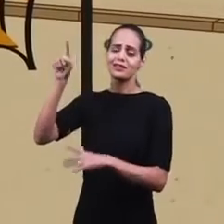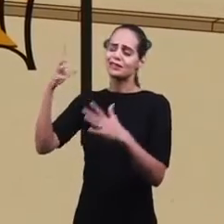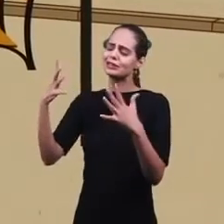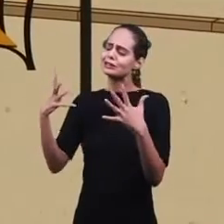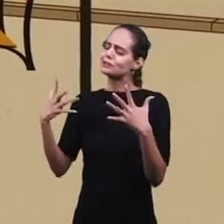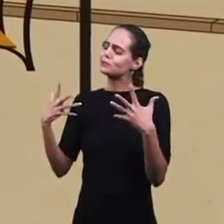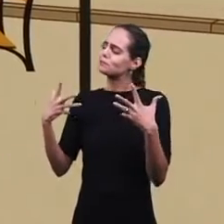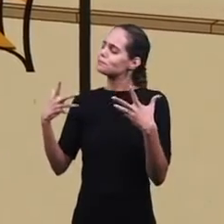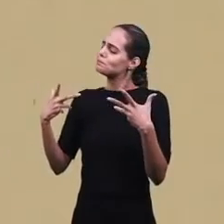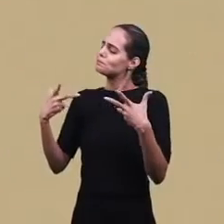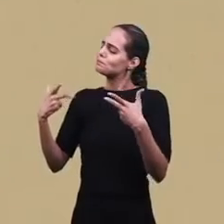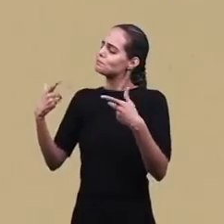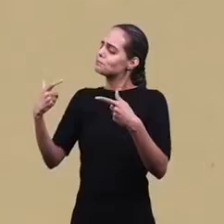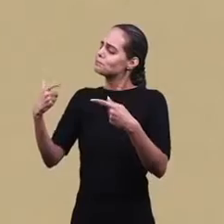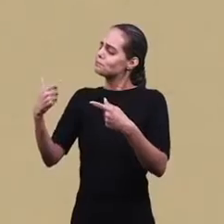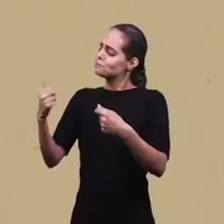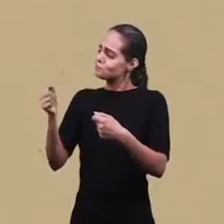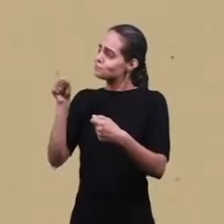grandioso